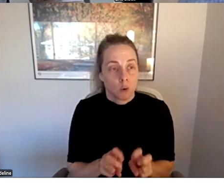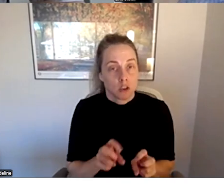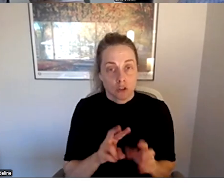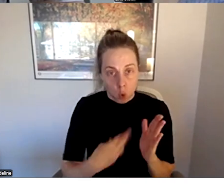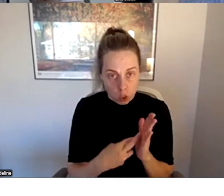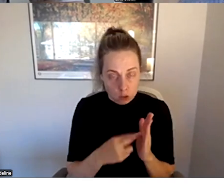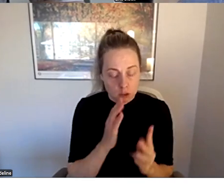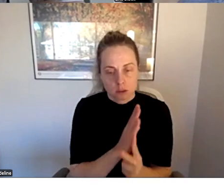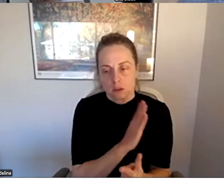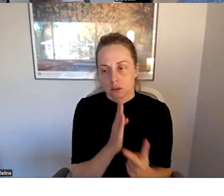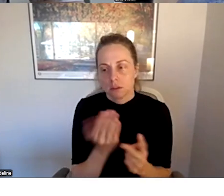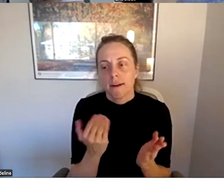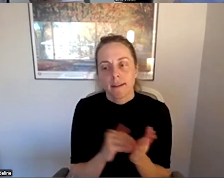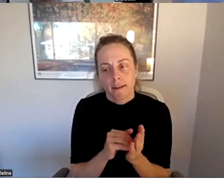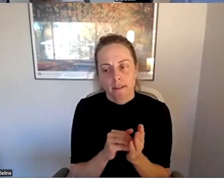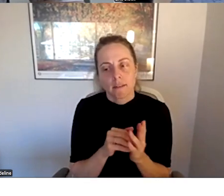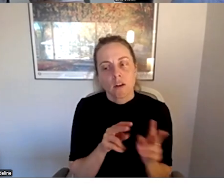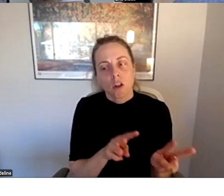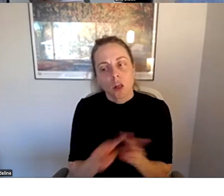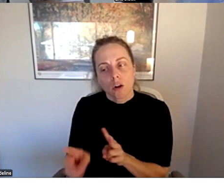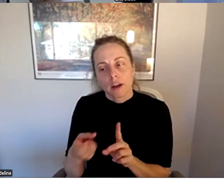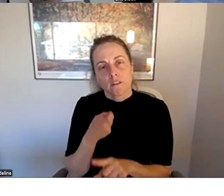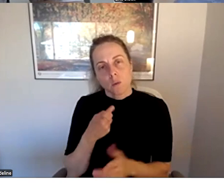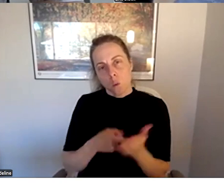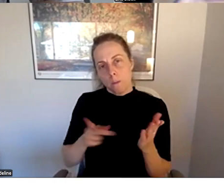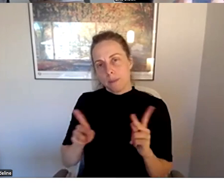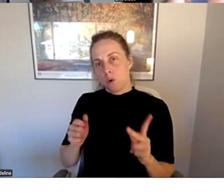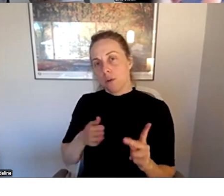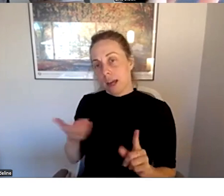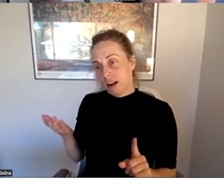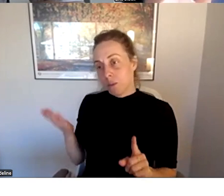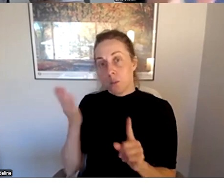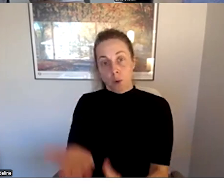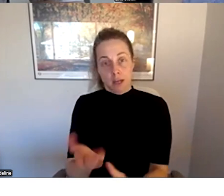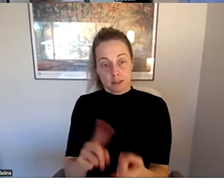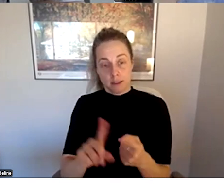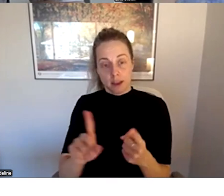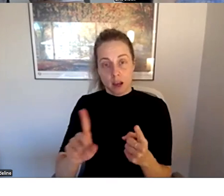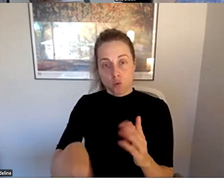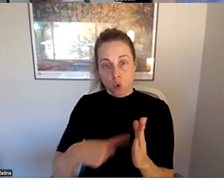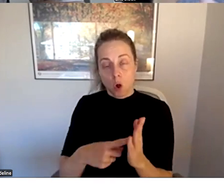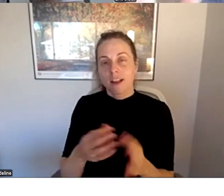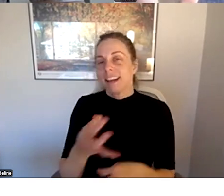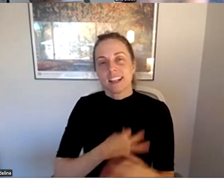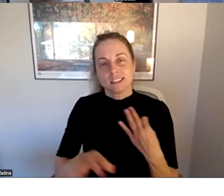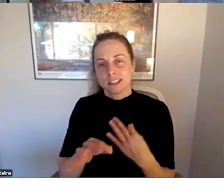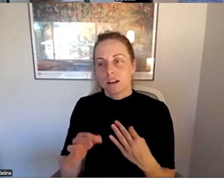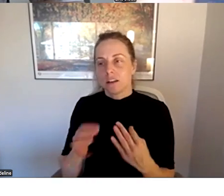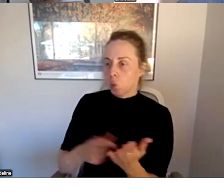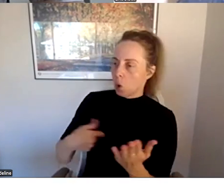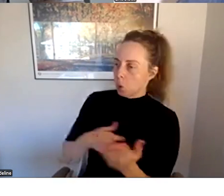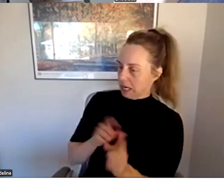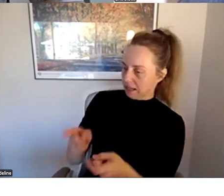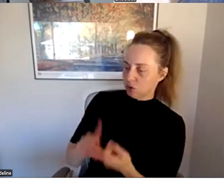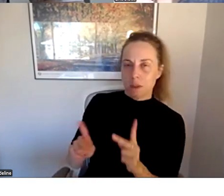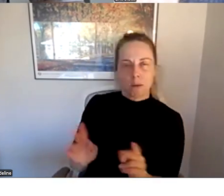once again, looking at things from what people can bring to roles versus what roles can bring. You know, the notion I always use is like when we